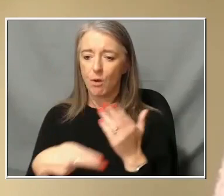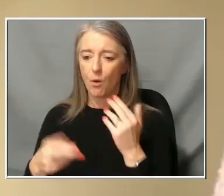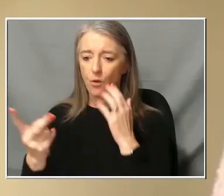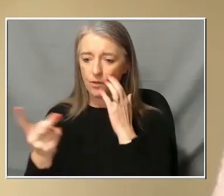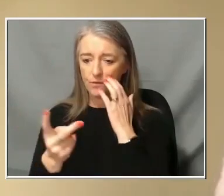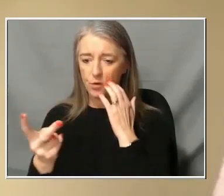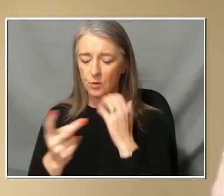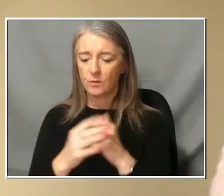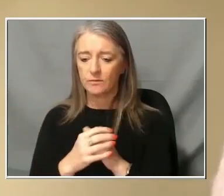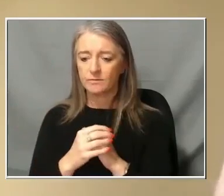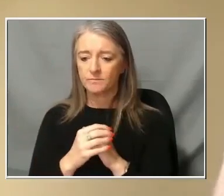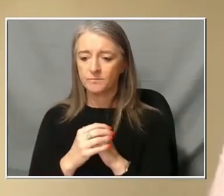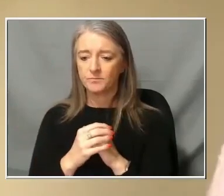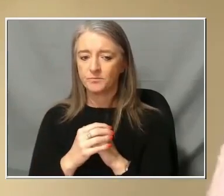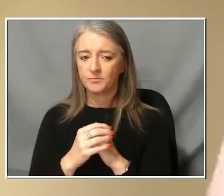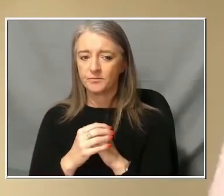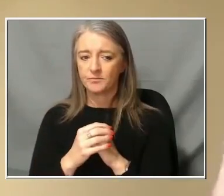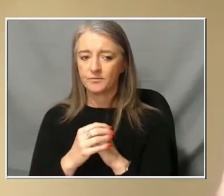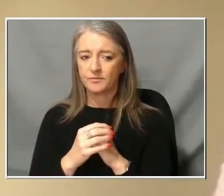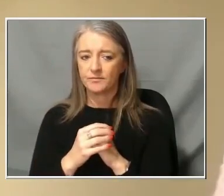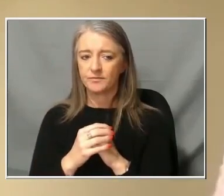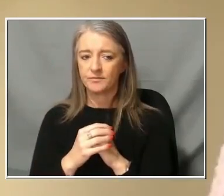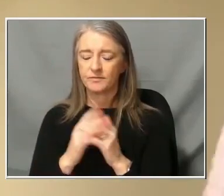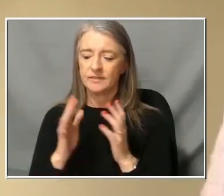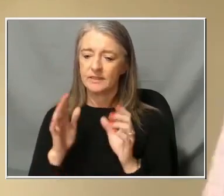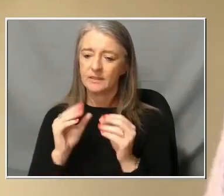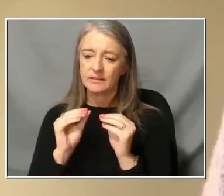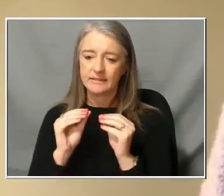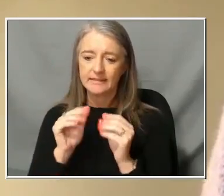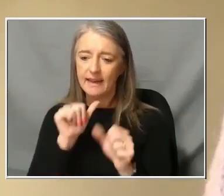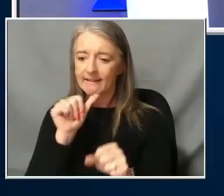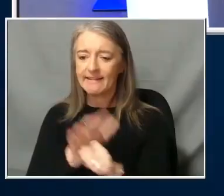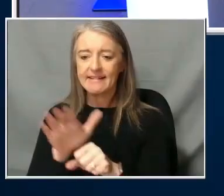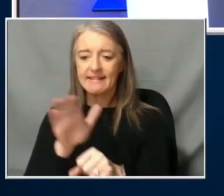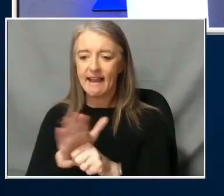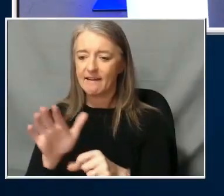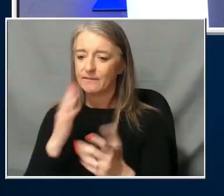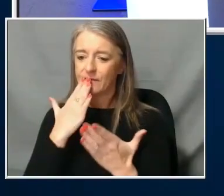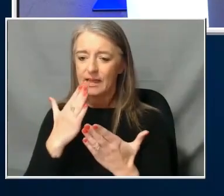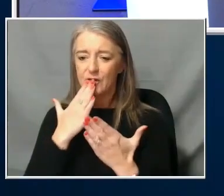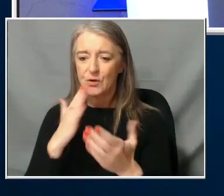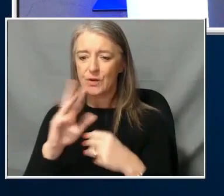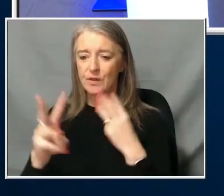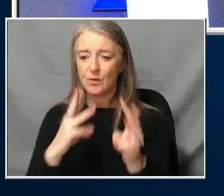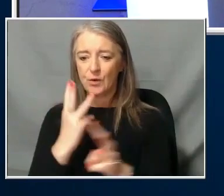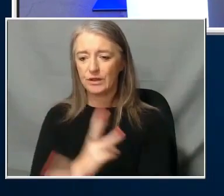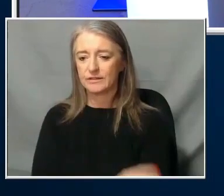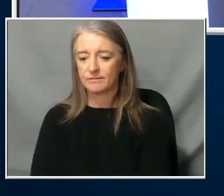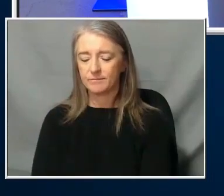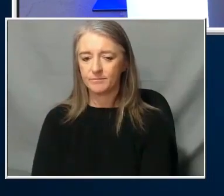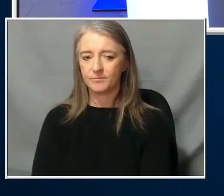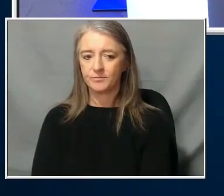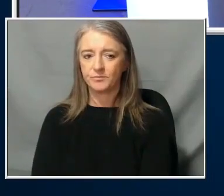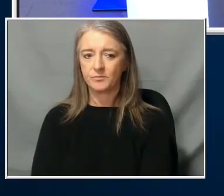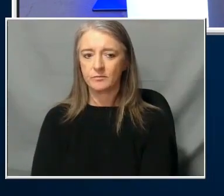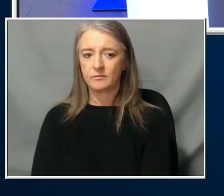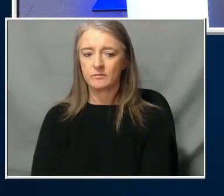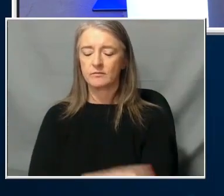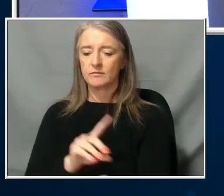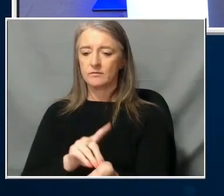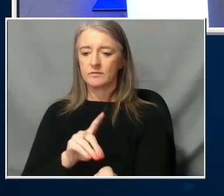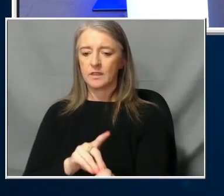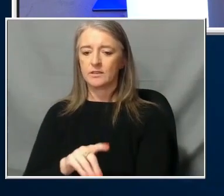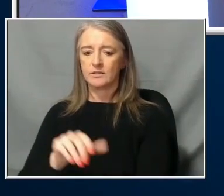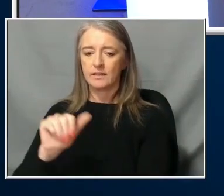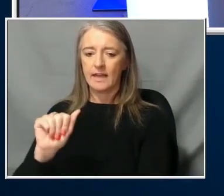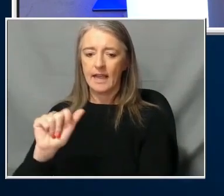you. There's no thank you in the world big enough. So. Aw, that's wonderful. Dr. Al-Rajabi, would you